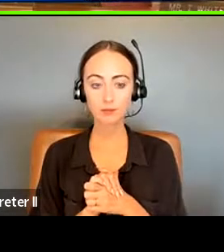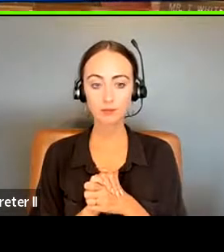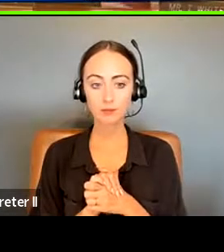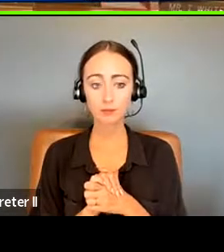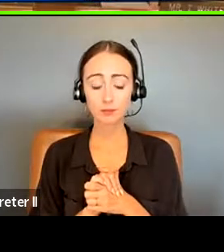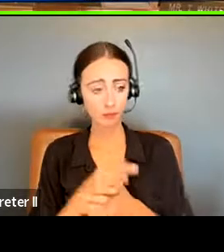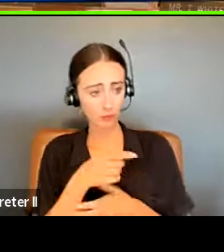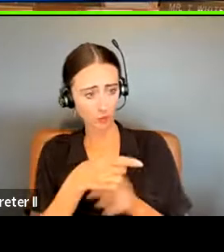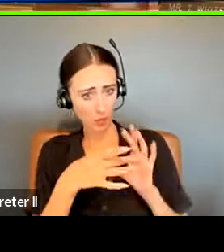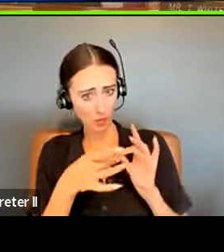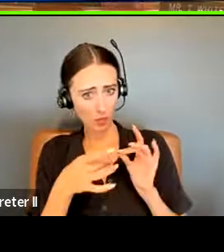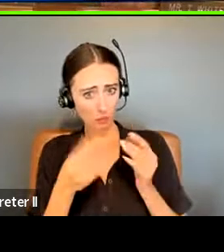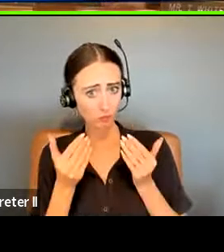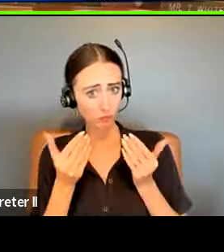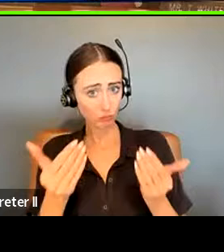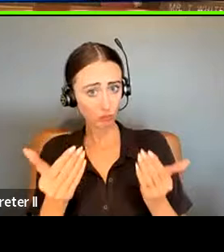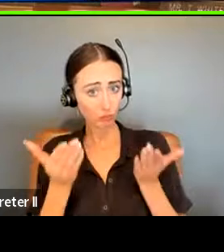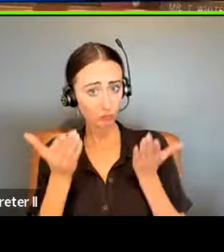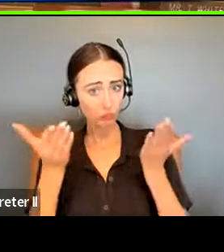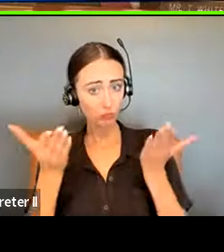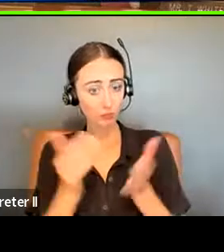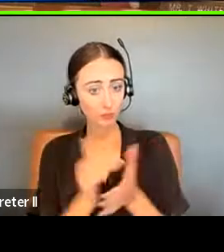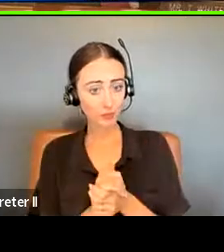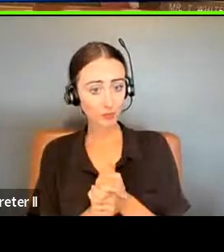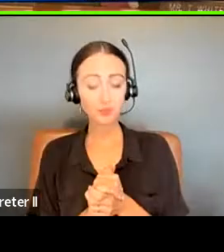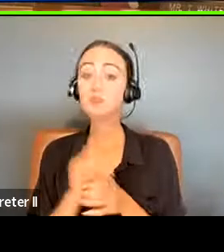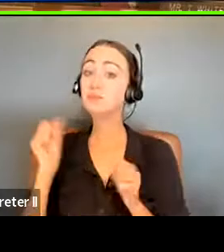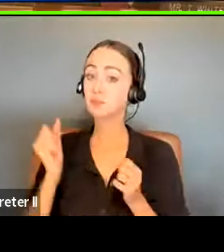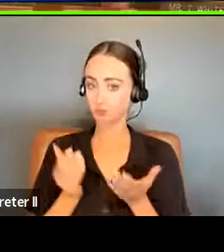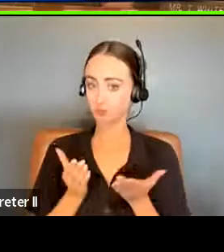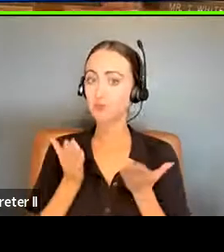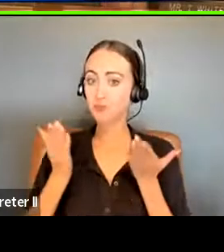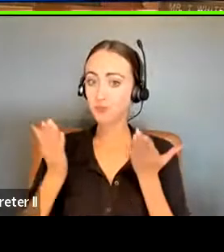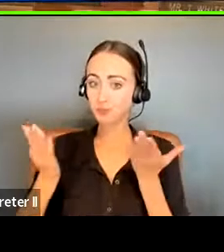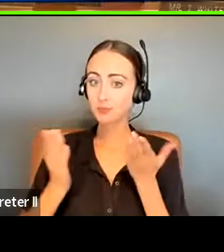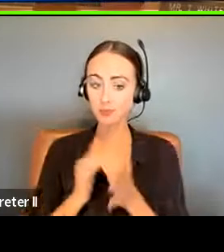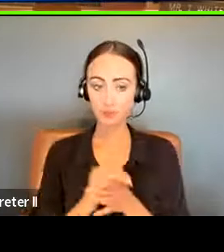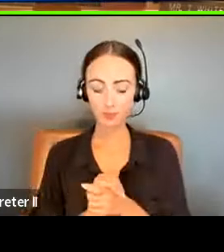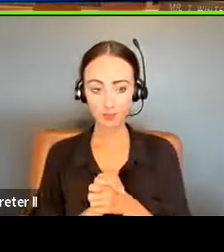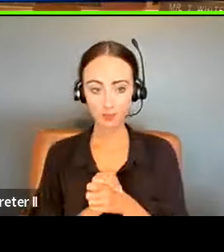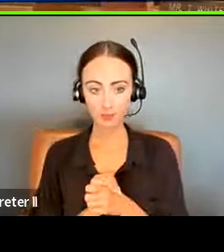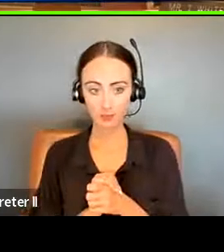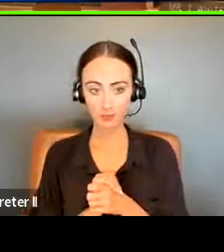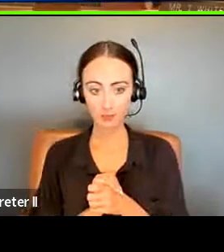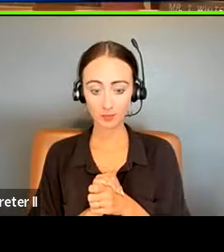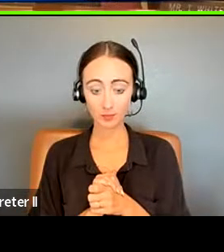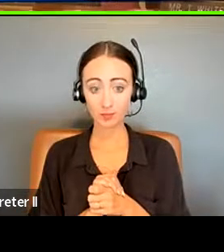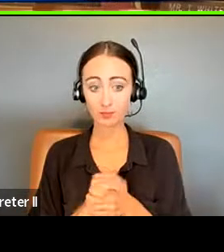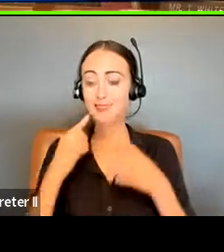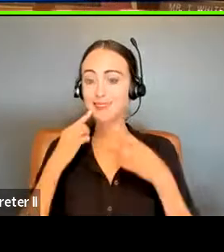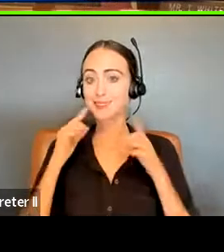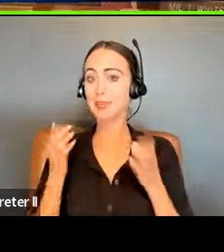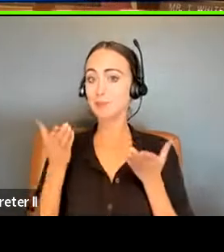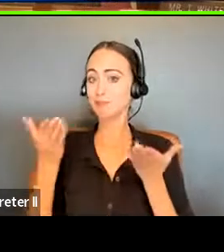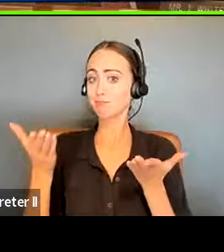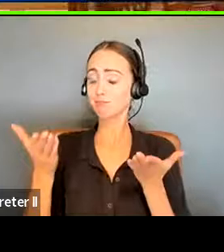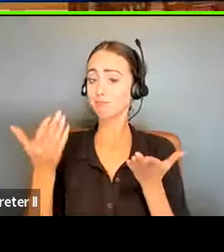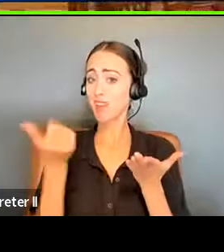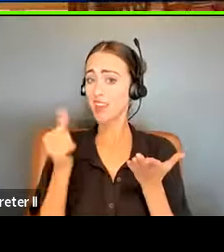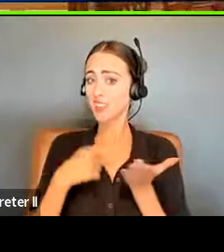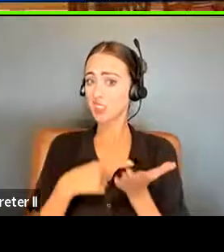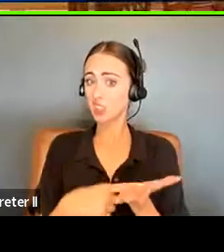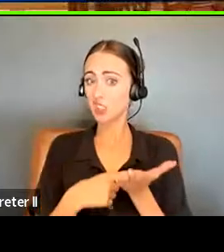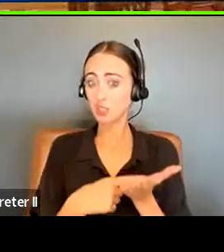And you said so moved? It is so moved. We have the declaration before us. Is there